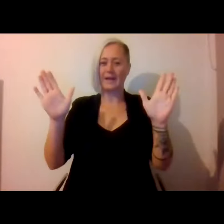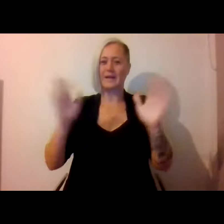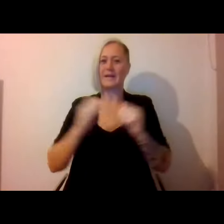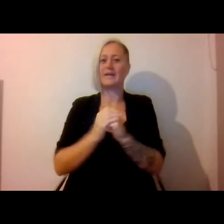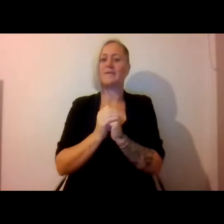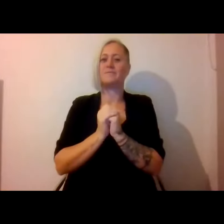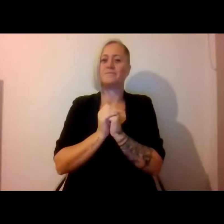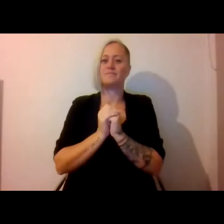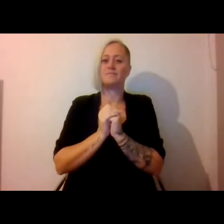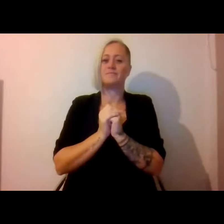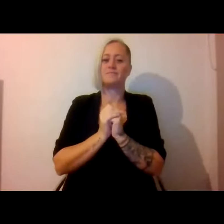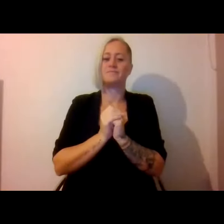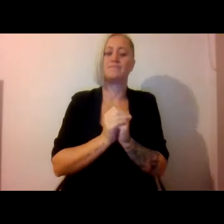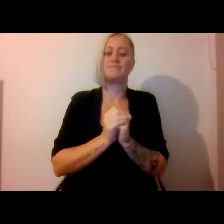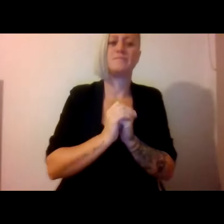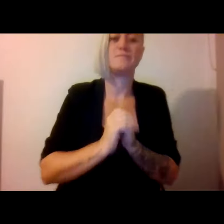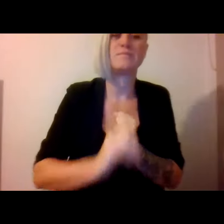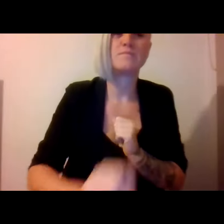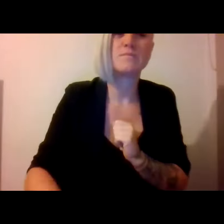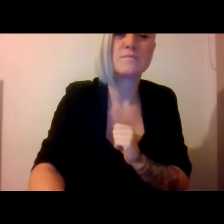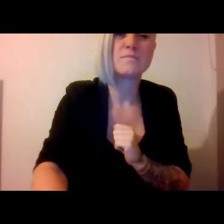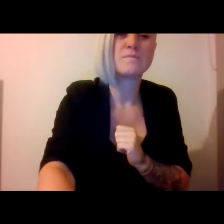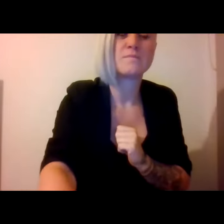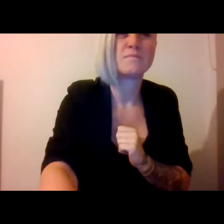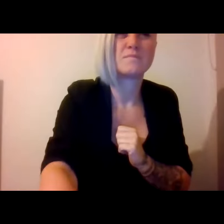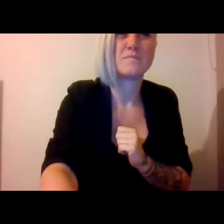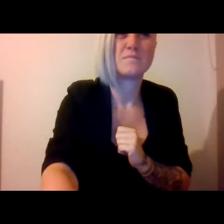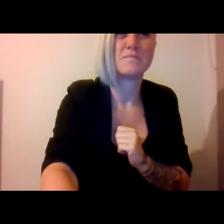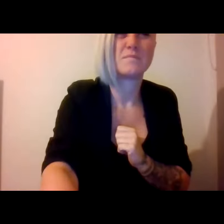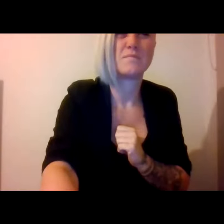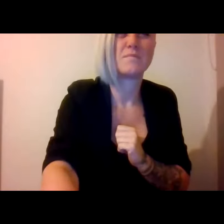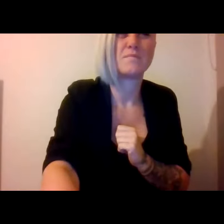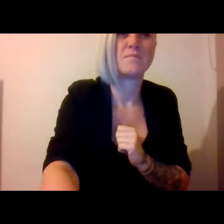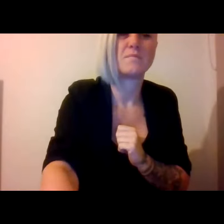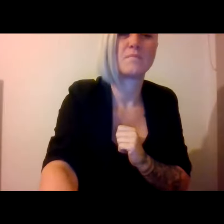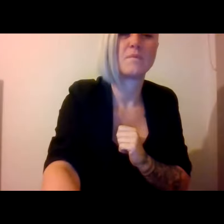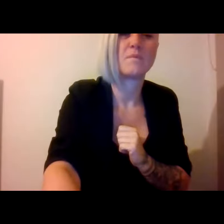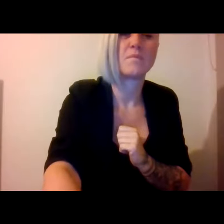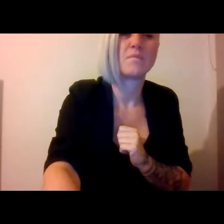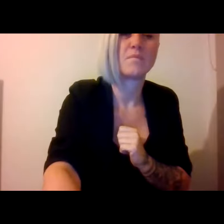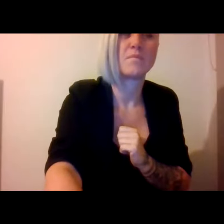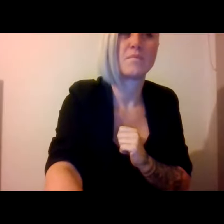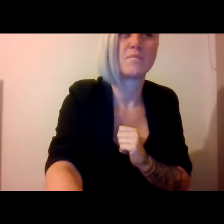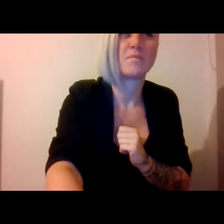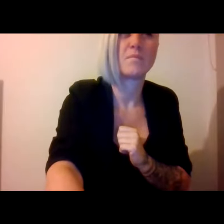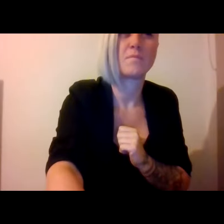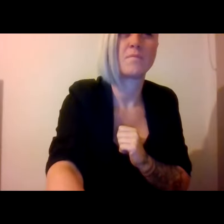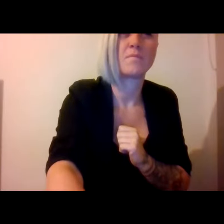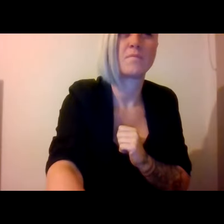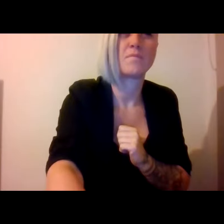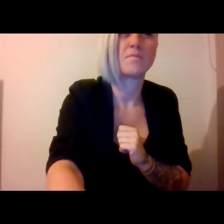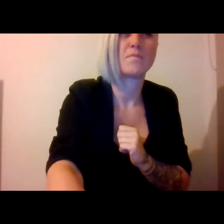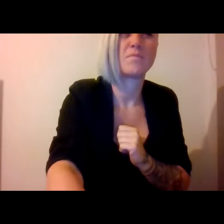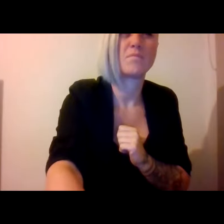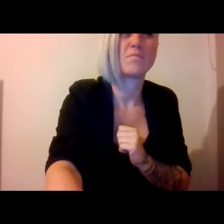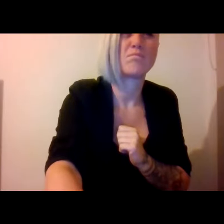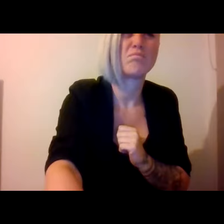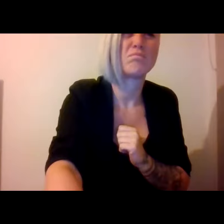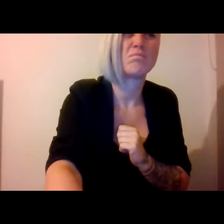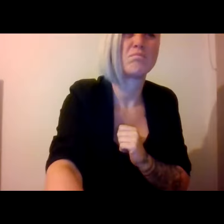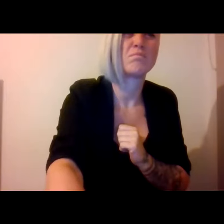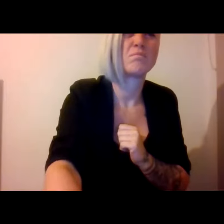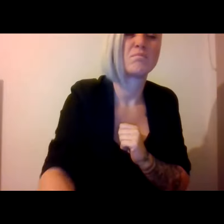a bit of an ironic thing that I'm talking about the importance of sign language, and if AUSLAN is actually my first language, but